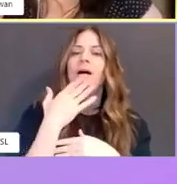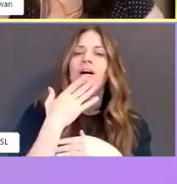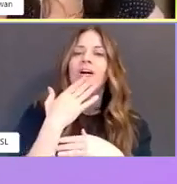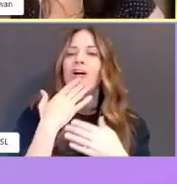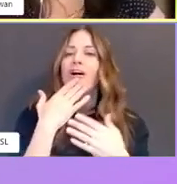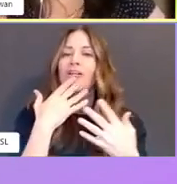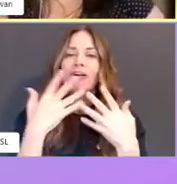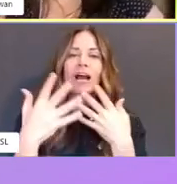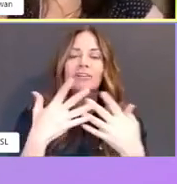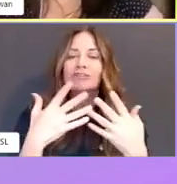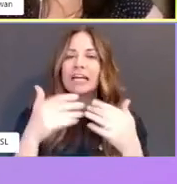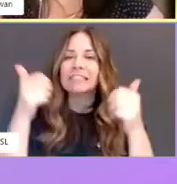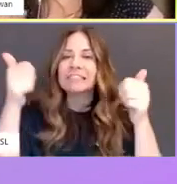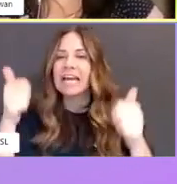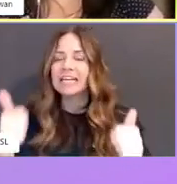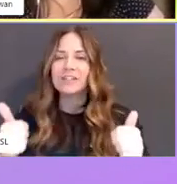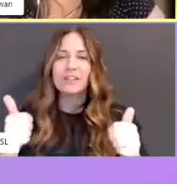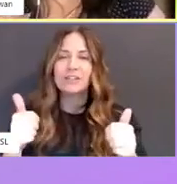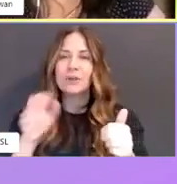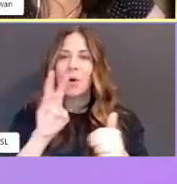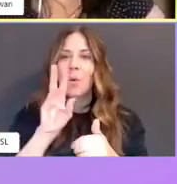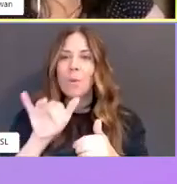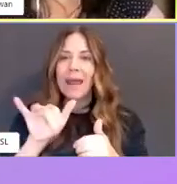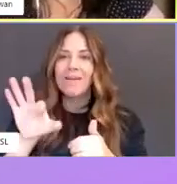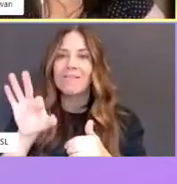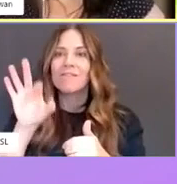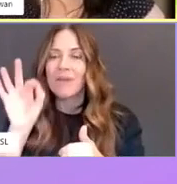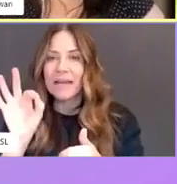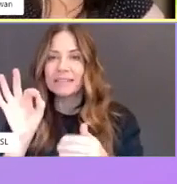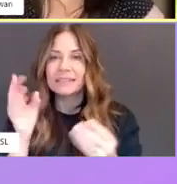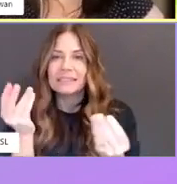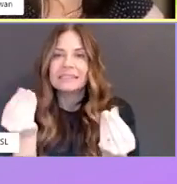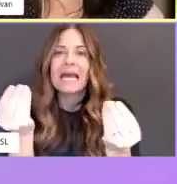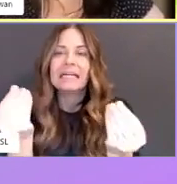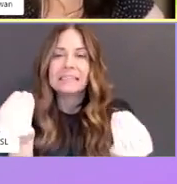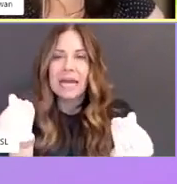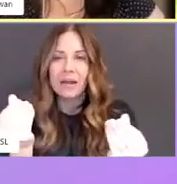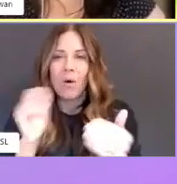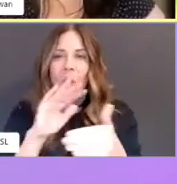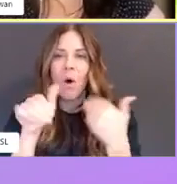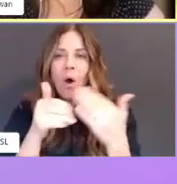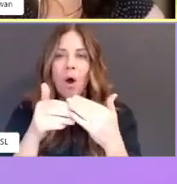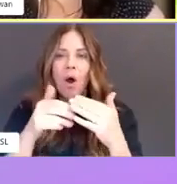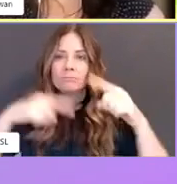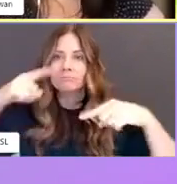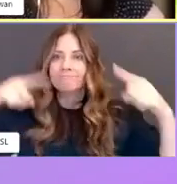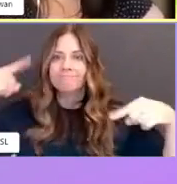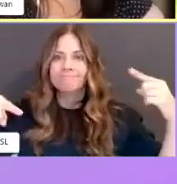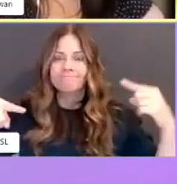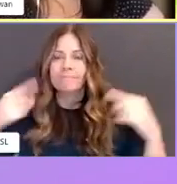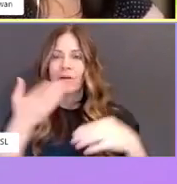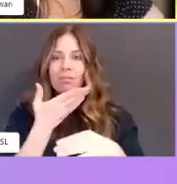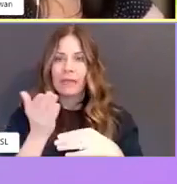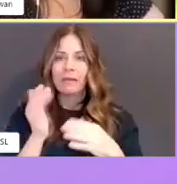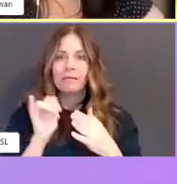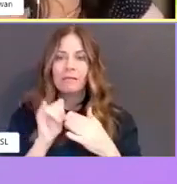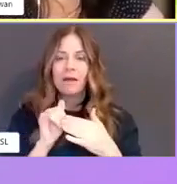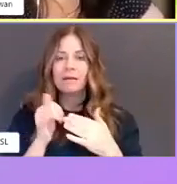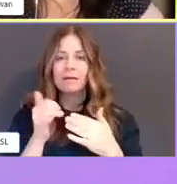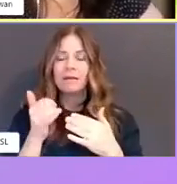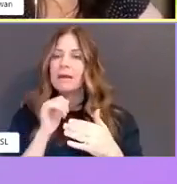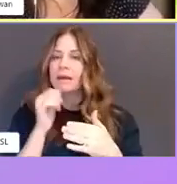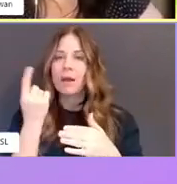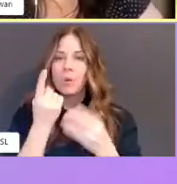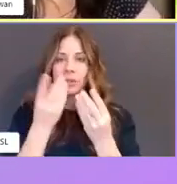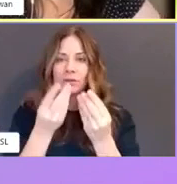contrast, signage, wayfinding, tactile, all kinds of things that is going to not